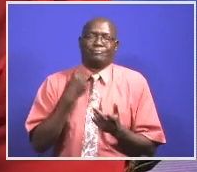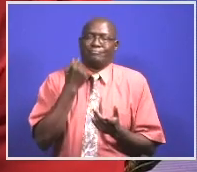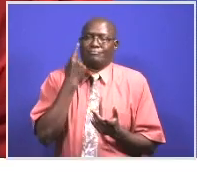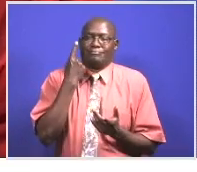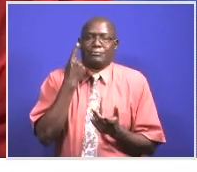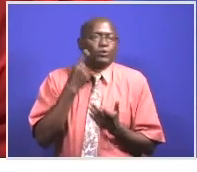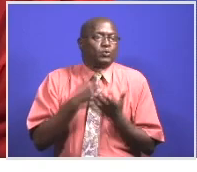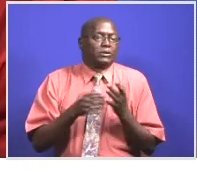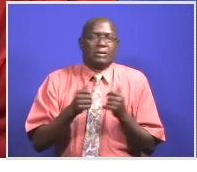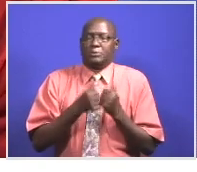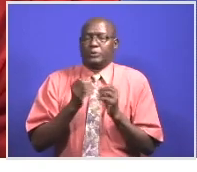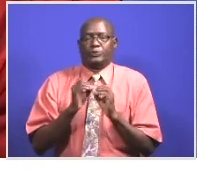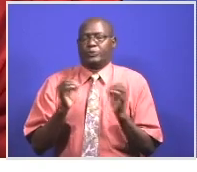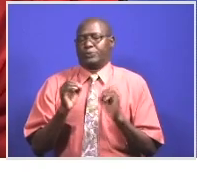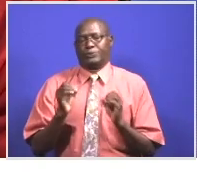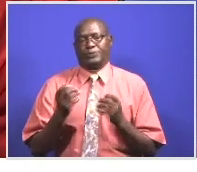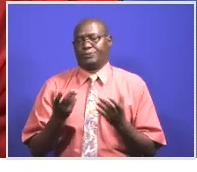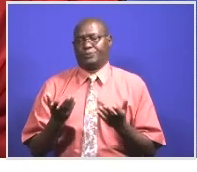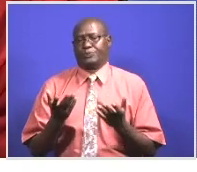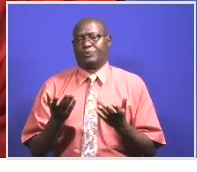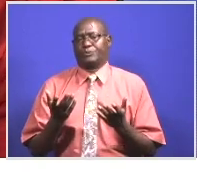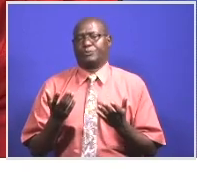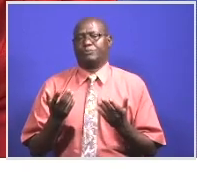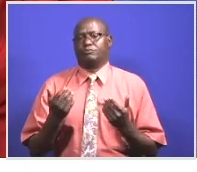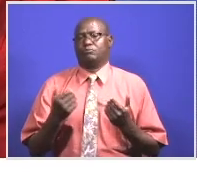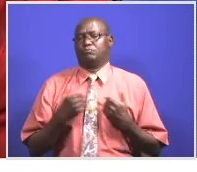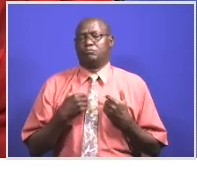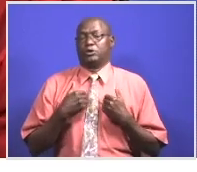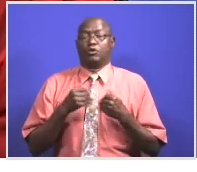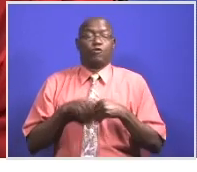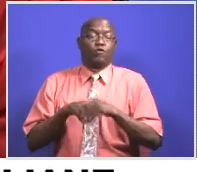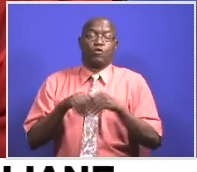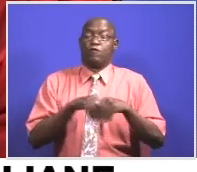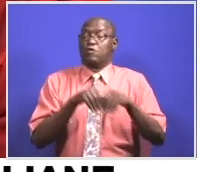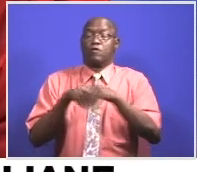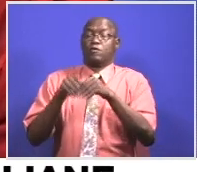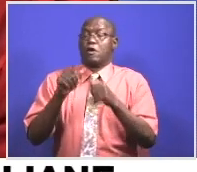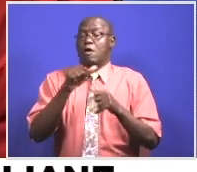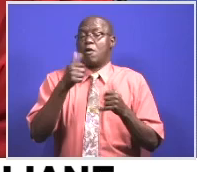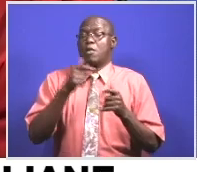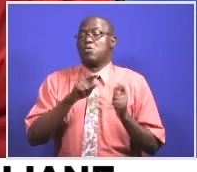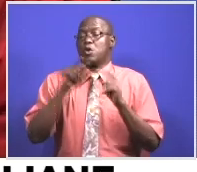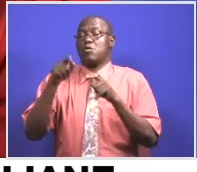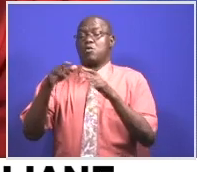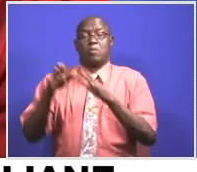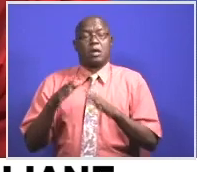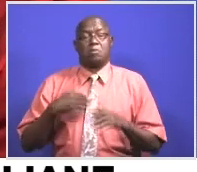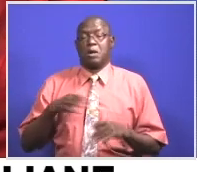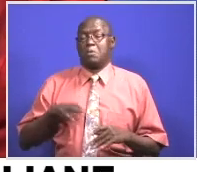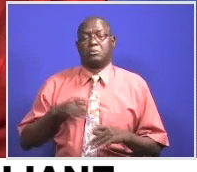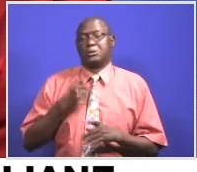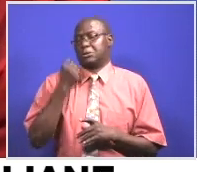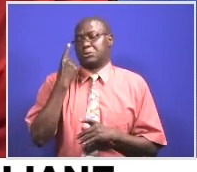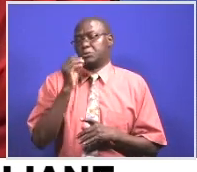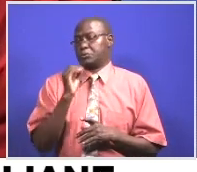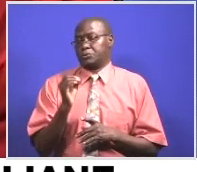going on, you know. So I was like, I was following what other people are going. We went to bury my mom. I wasn't understanding what